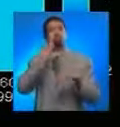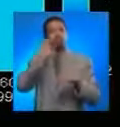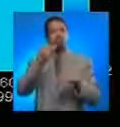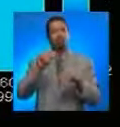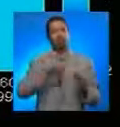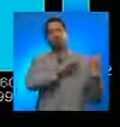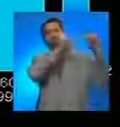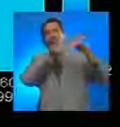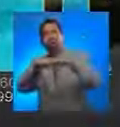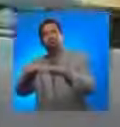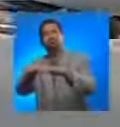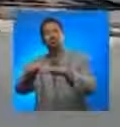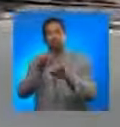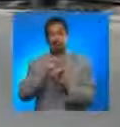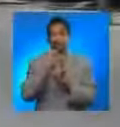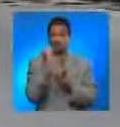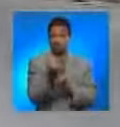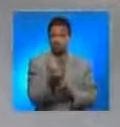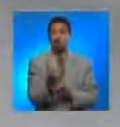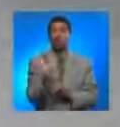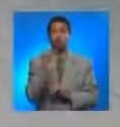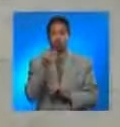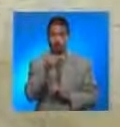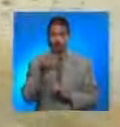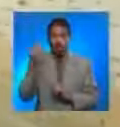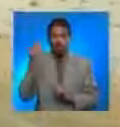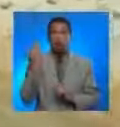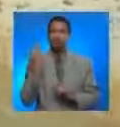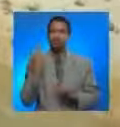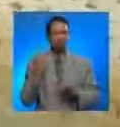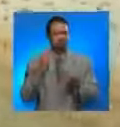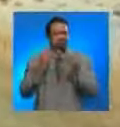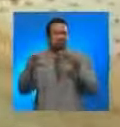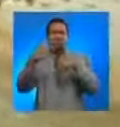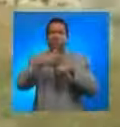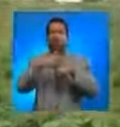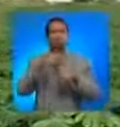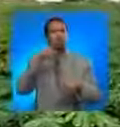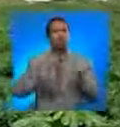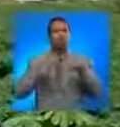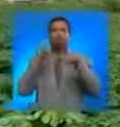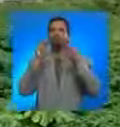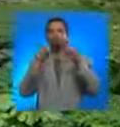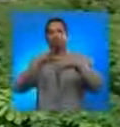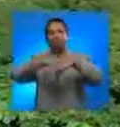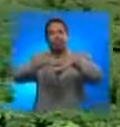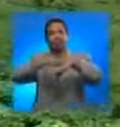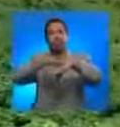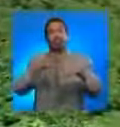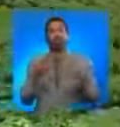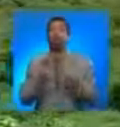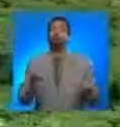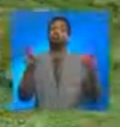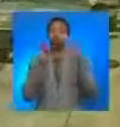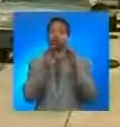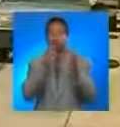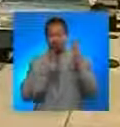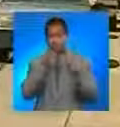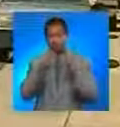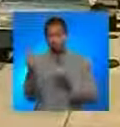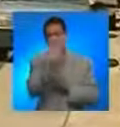of situation would leave little time to issue a warning. That's why it is important that the population knows how